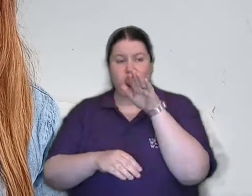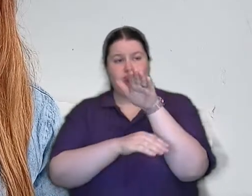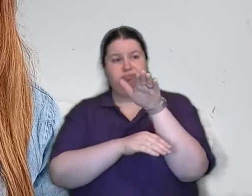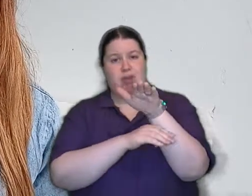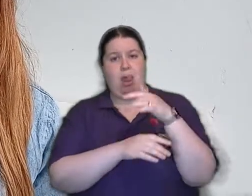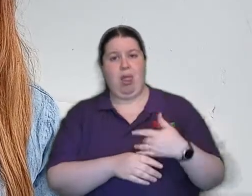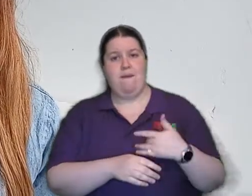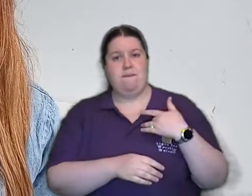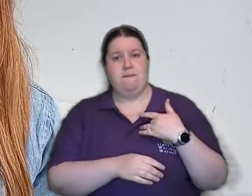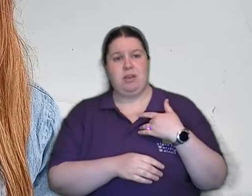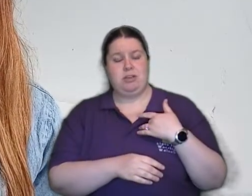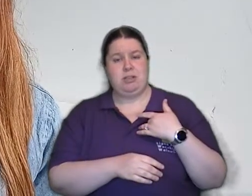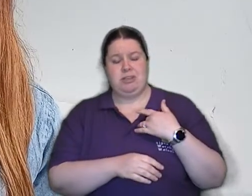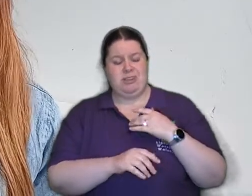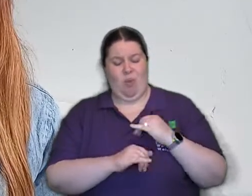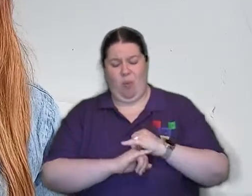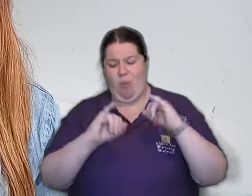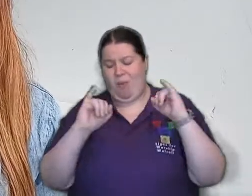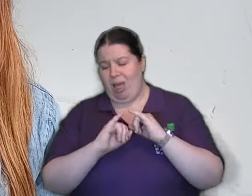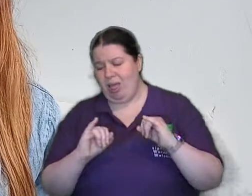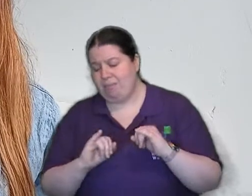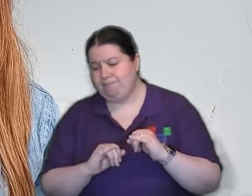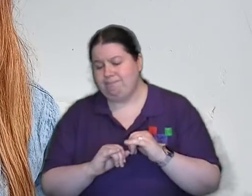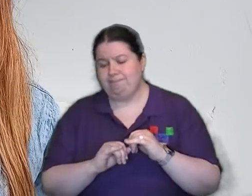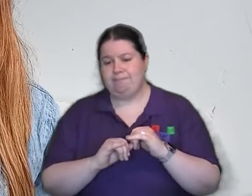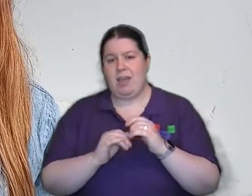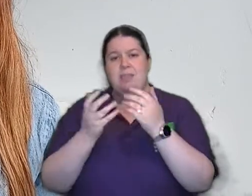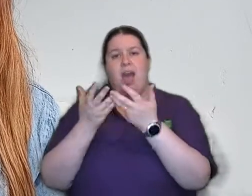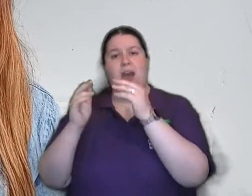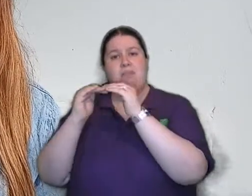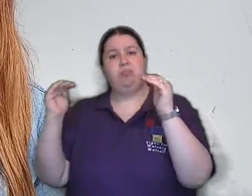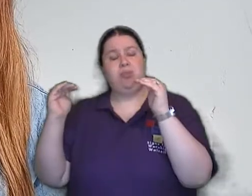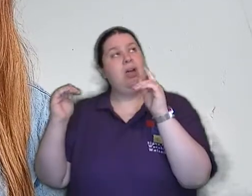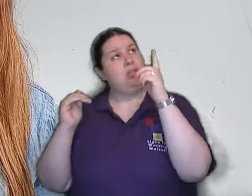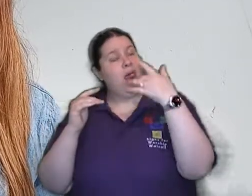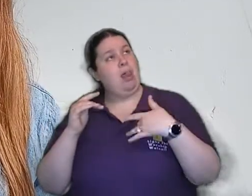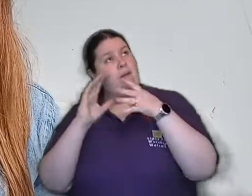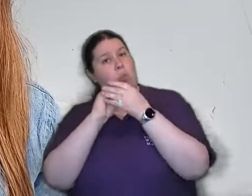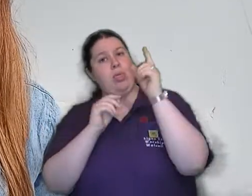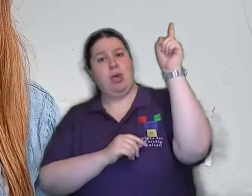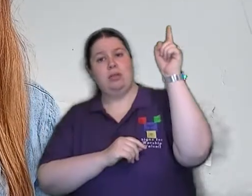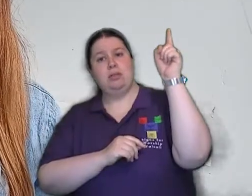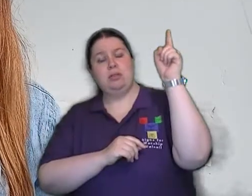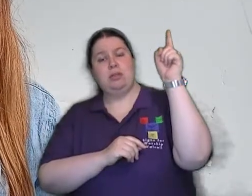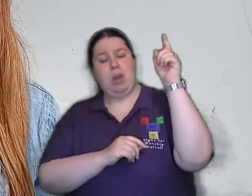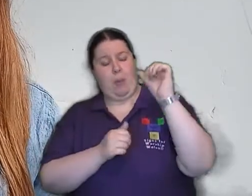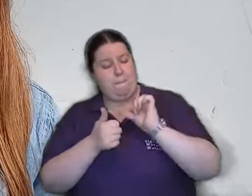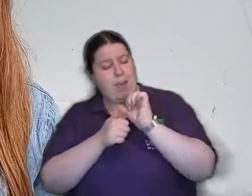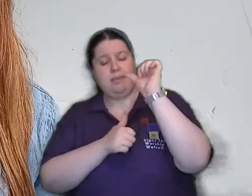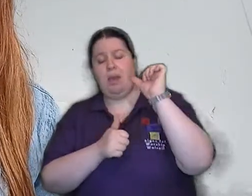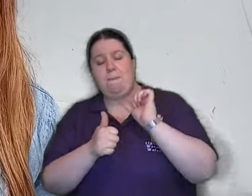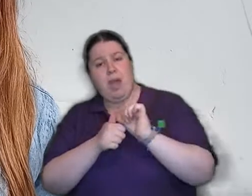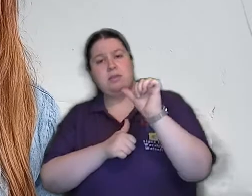observable external life, grew every day more horrible. The other, the life we lived with God,